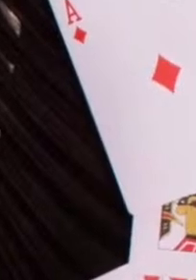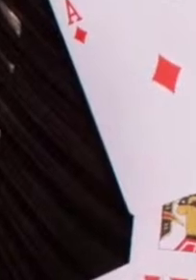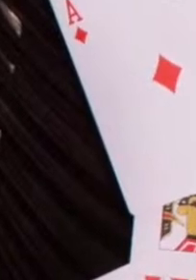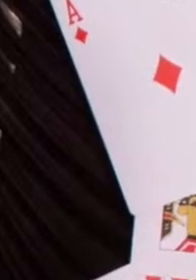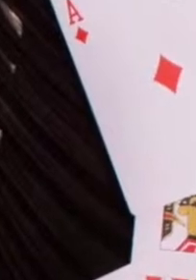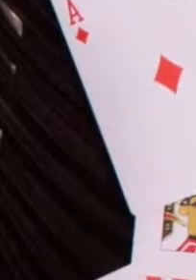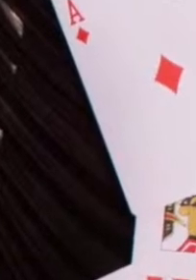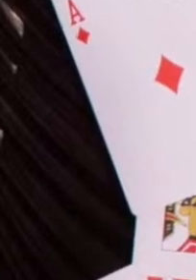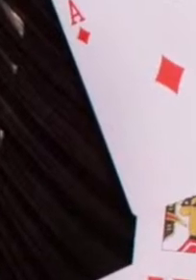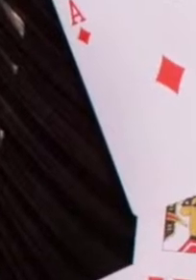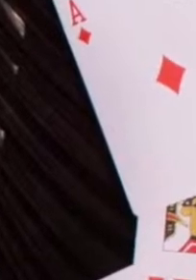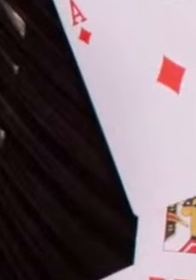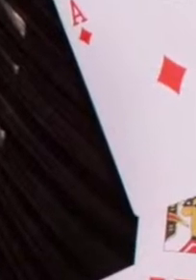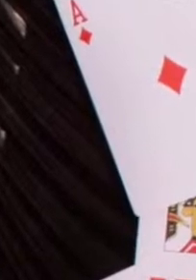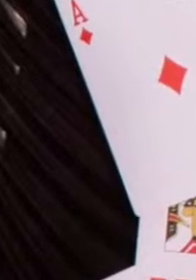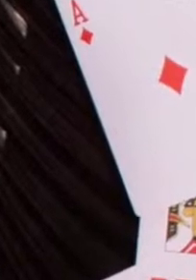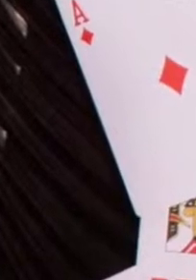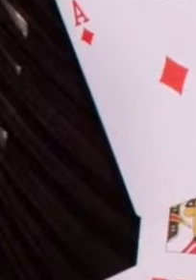Curfews at